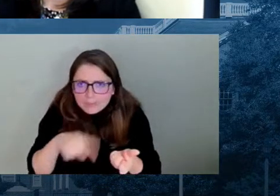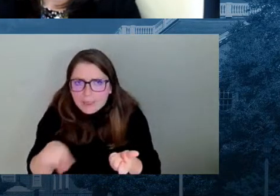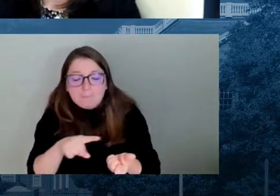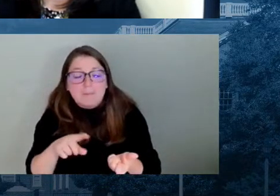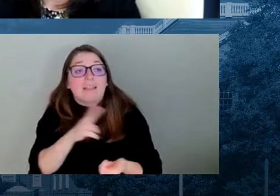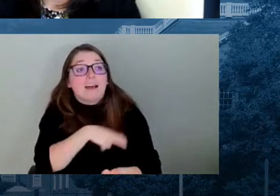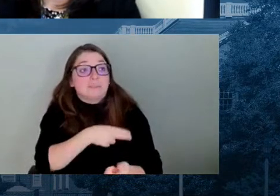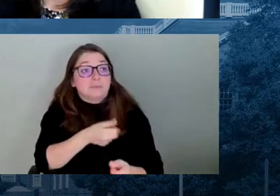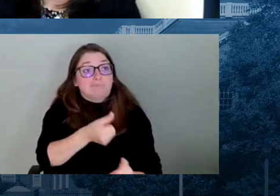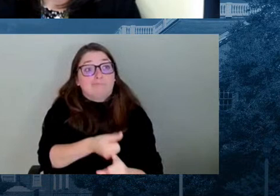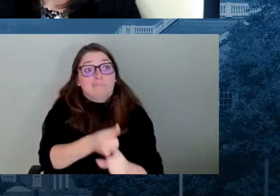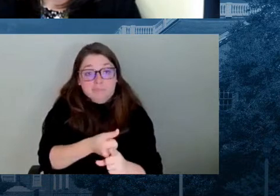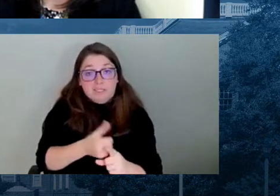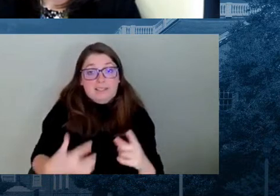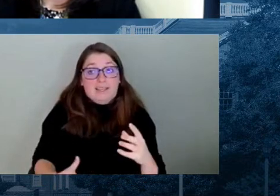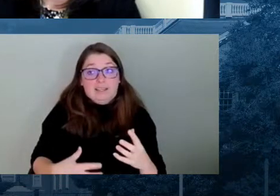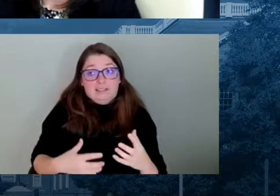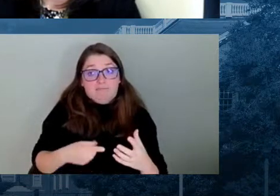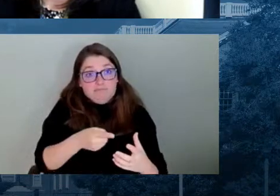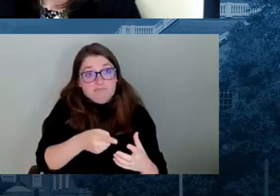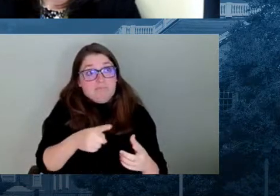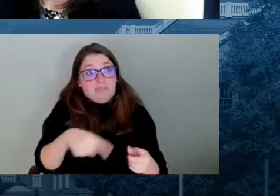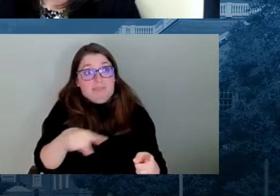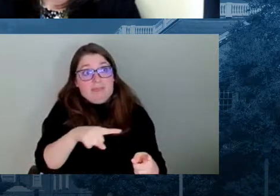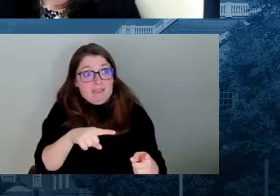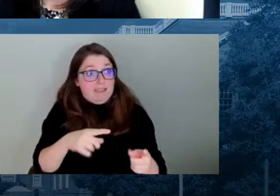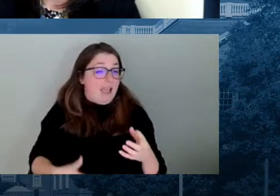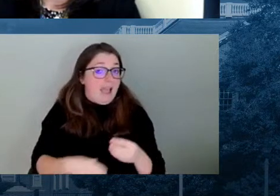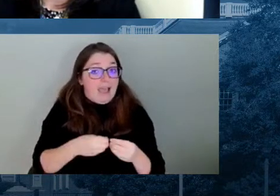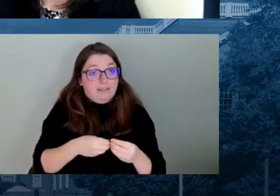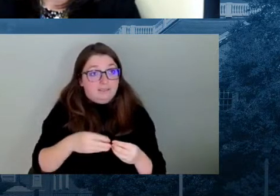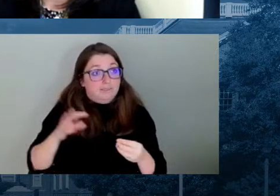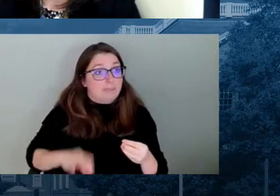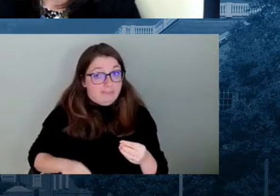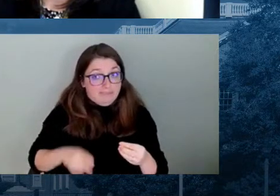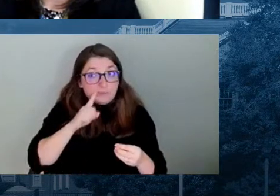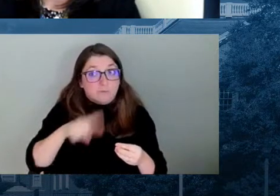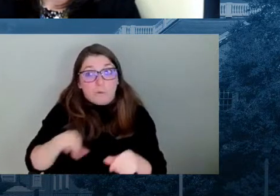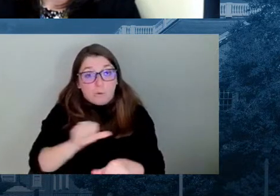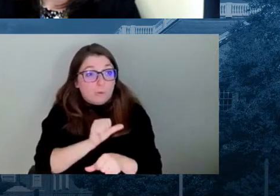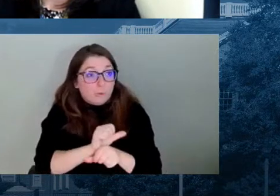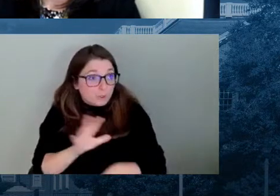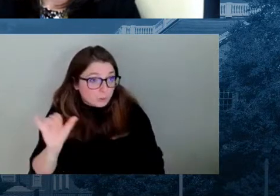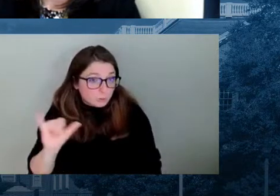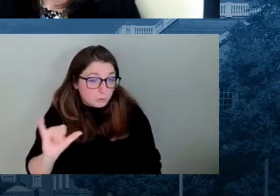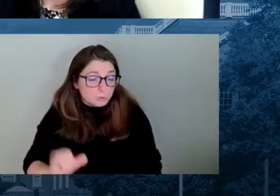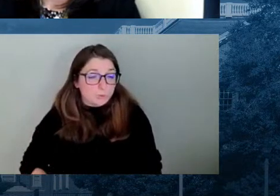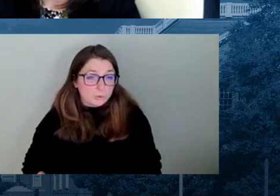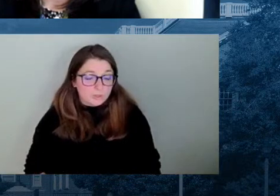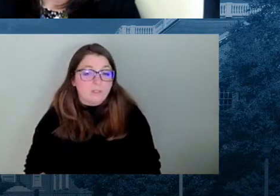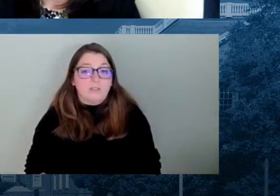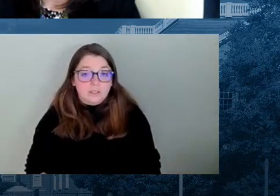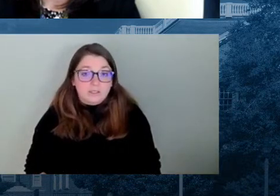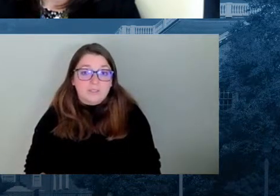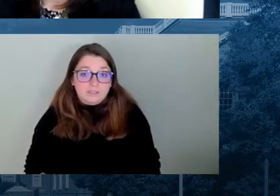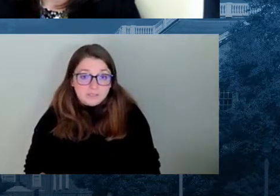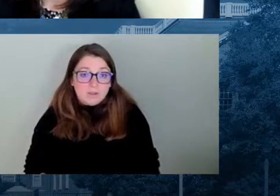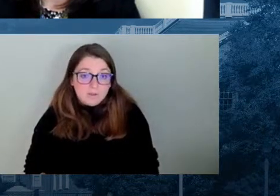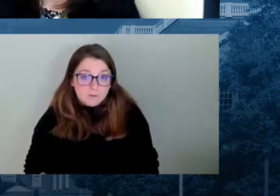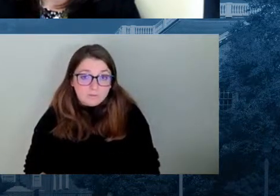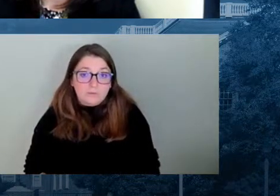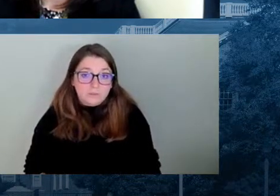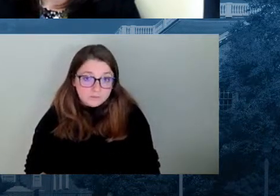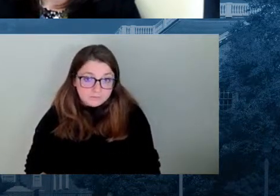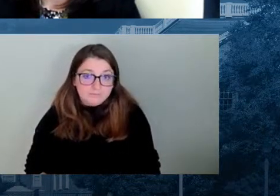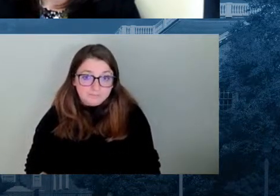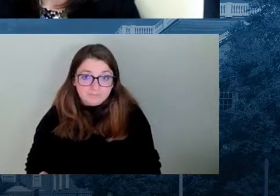that Secretary McGarrett and others might talk to. So yeah, it is the biggest reason that we're still in a public health